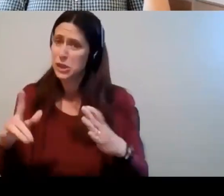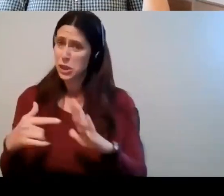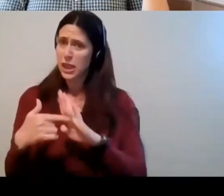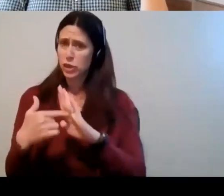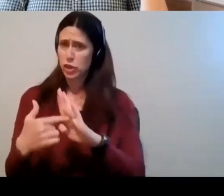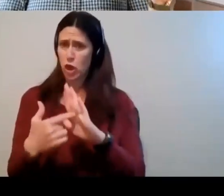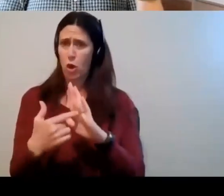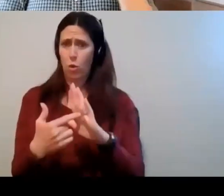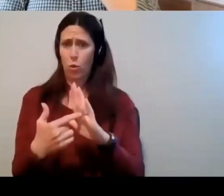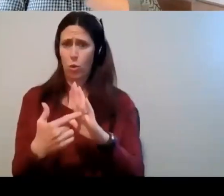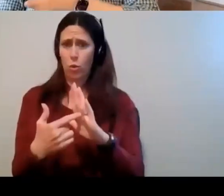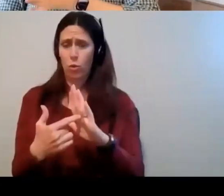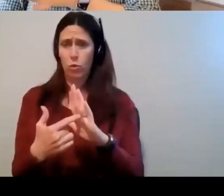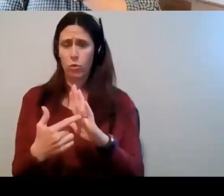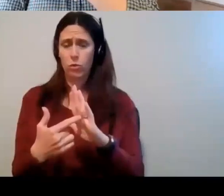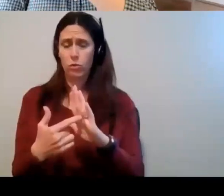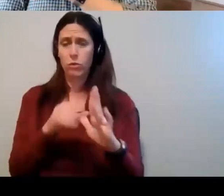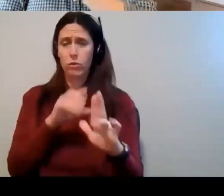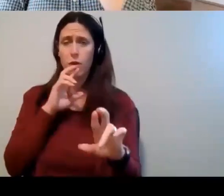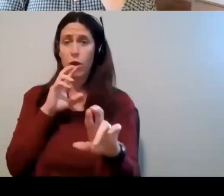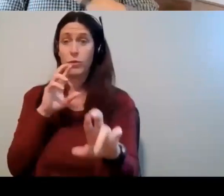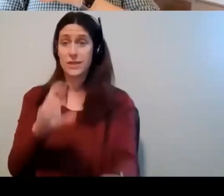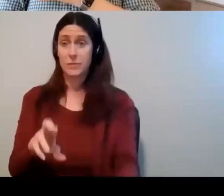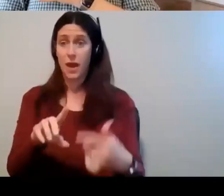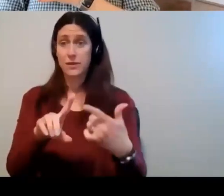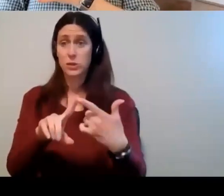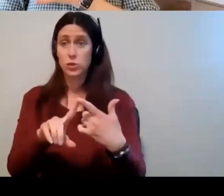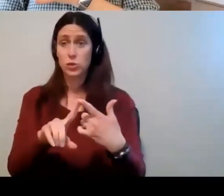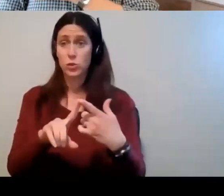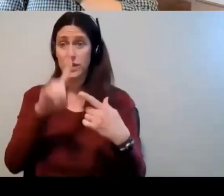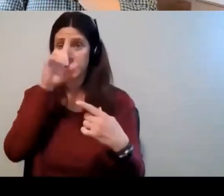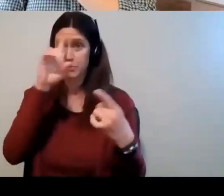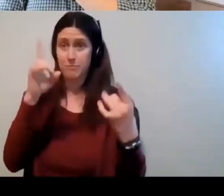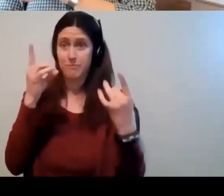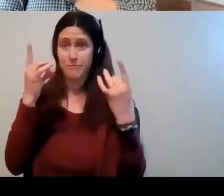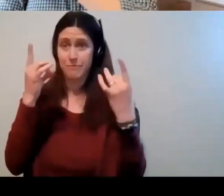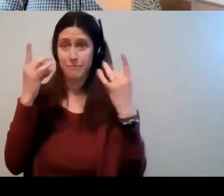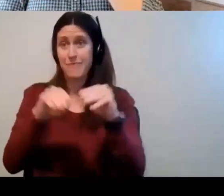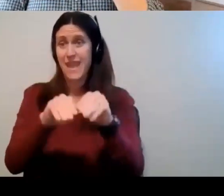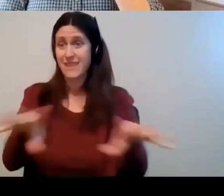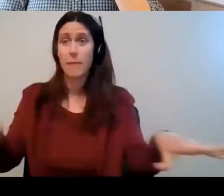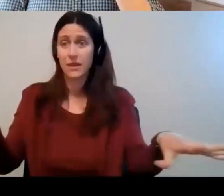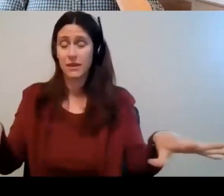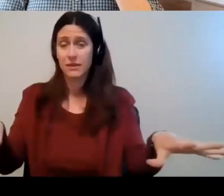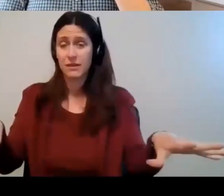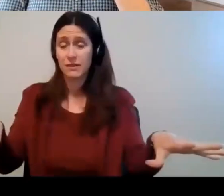presentation in response to the pandemic onset and